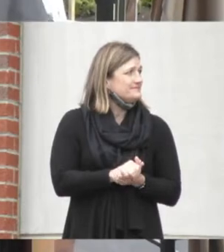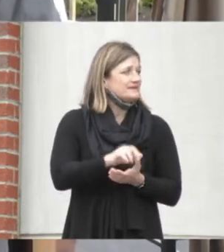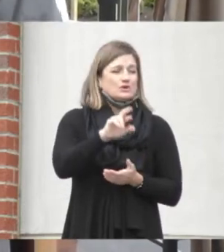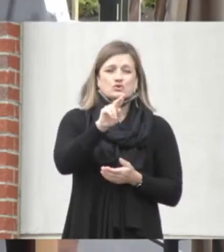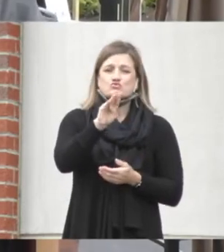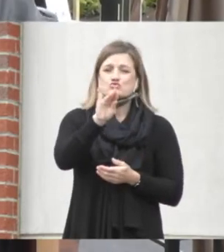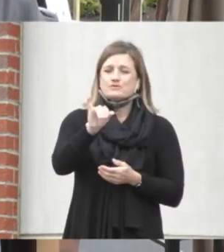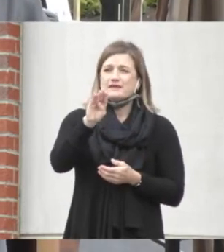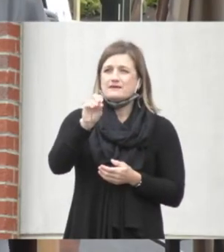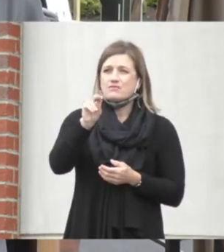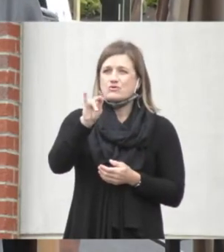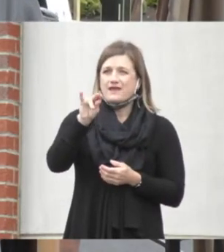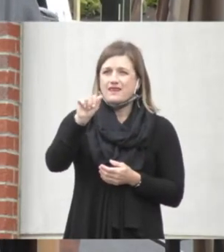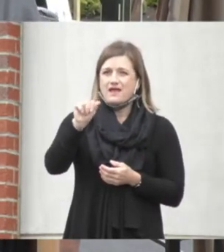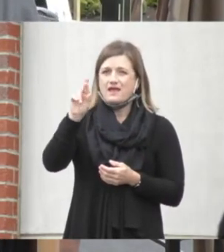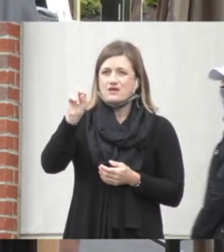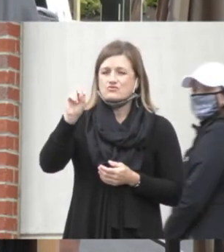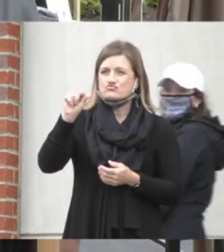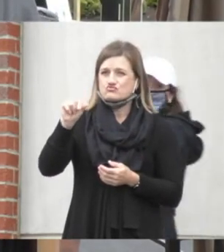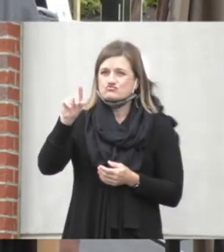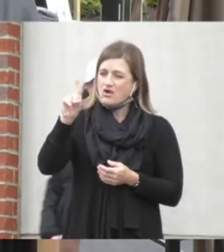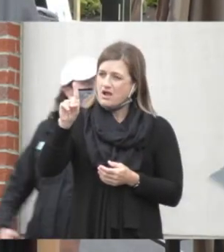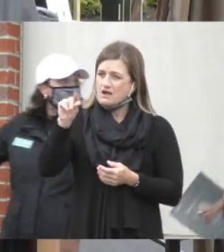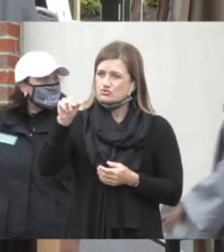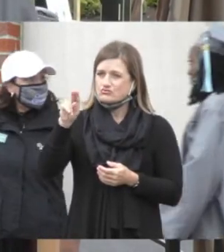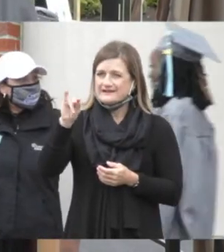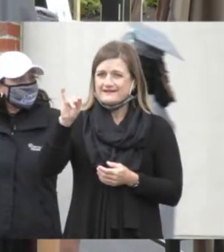Ruby Bonilla Rodriguez.